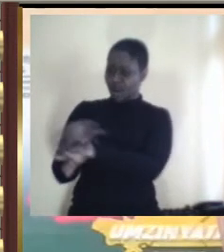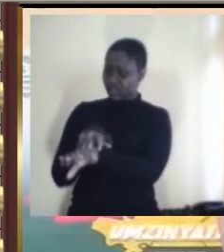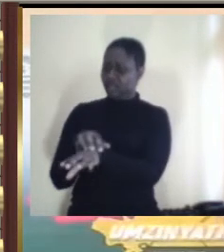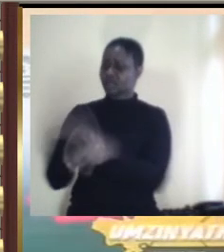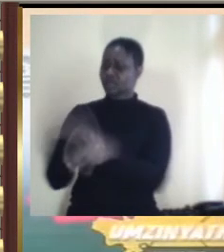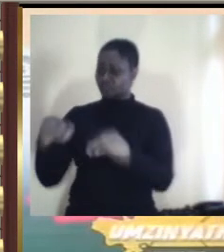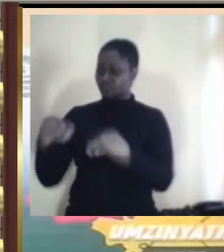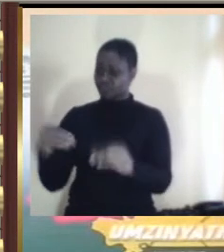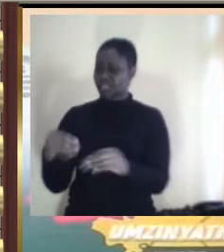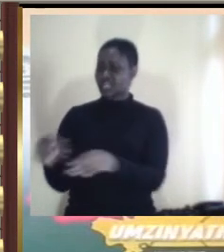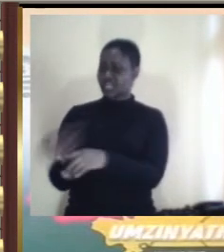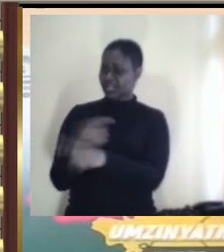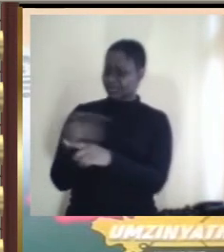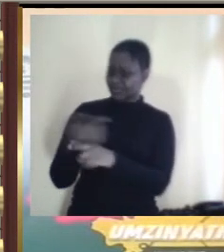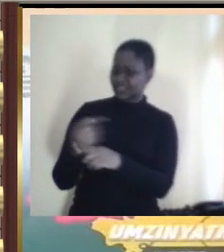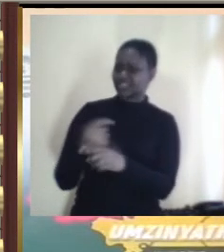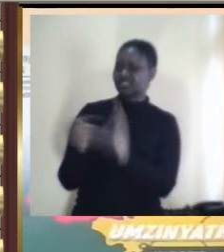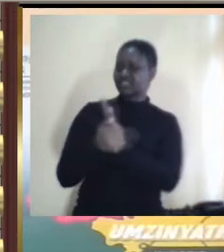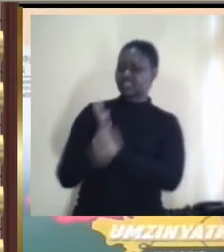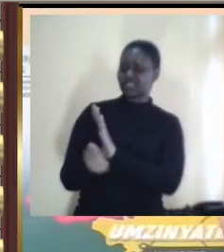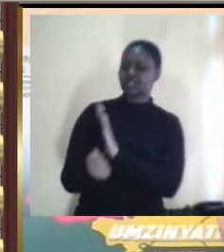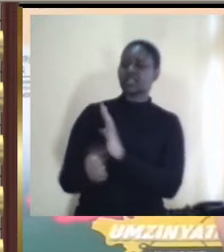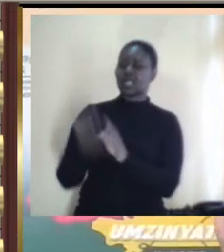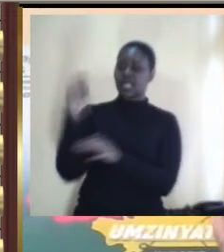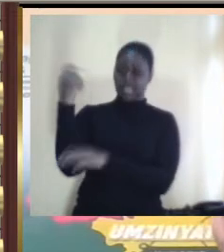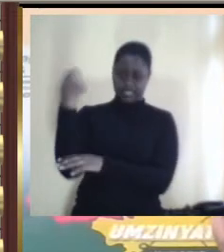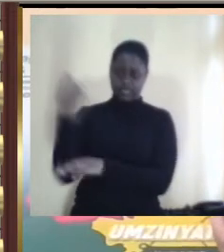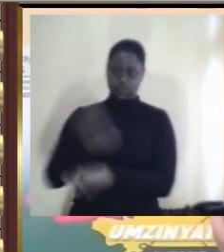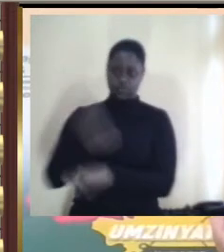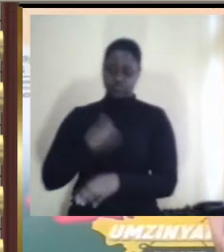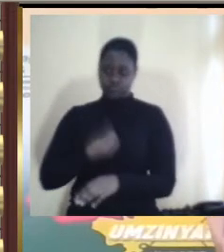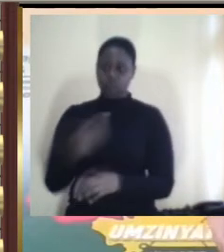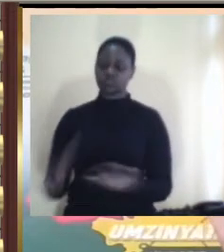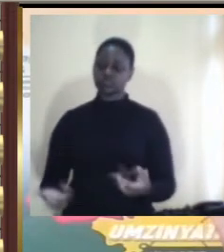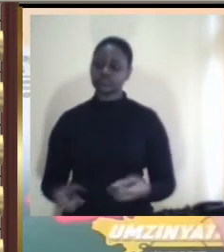business skills to rural youth.